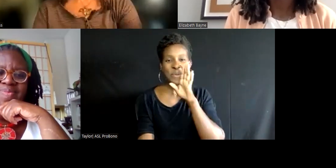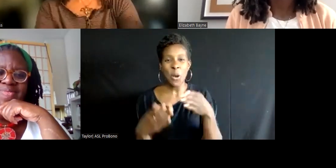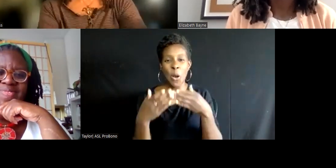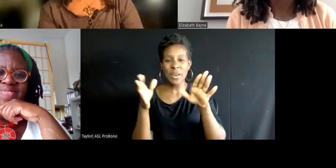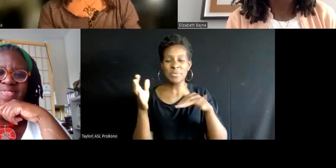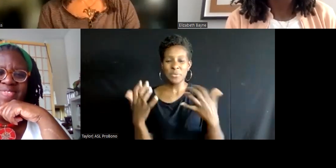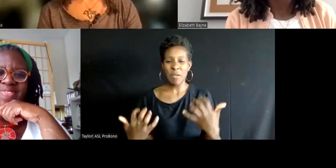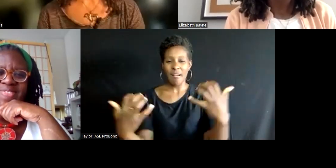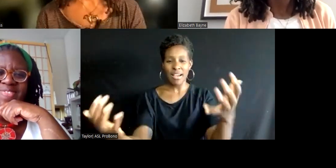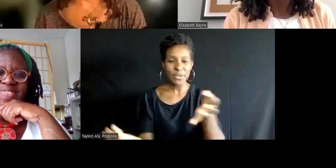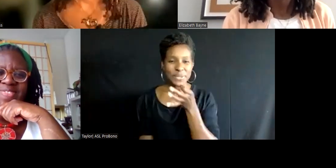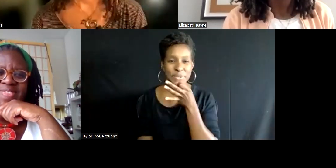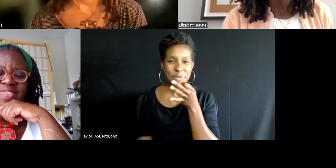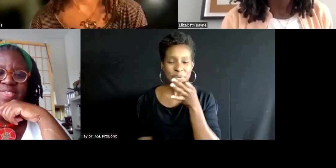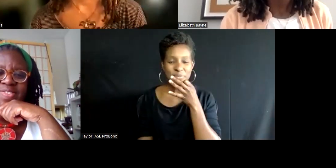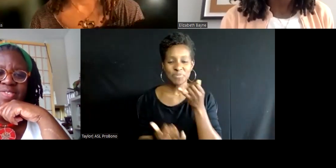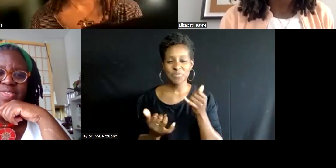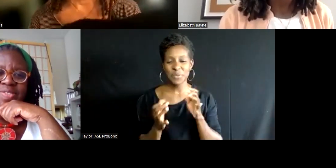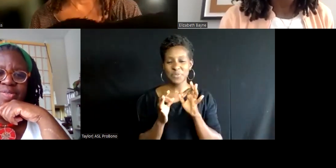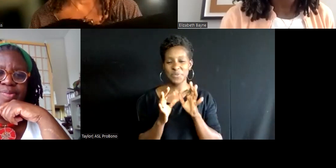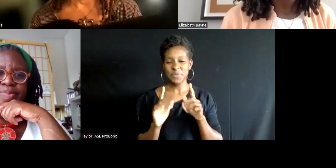audience shortly.